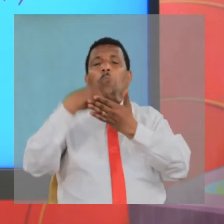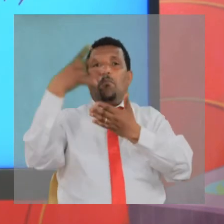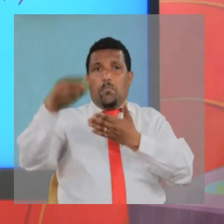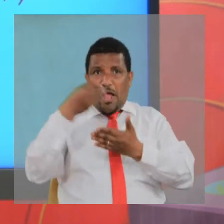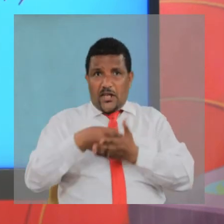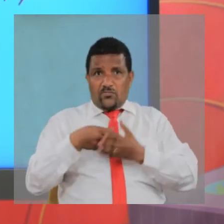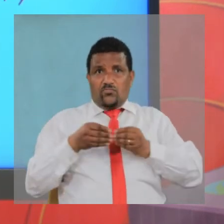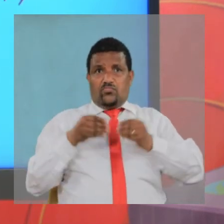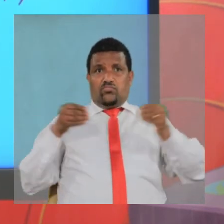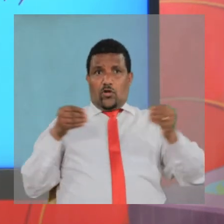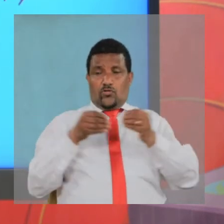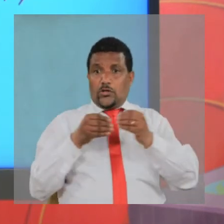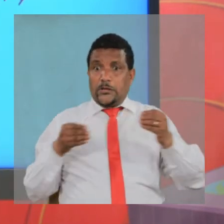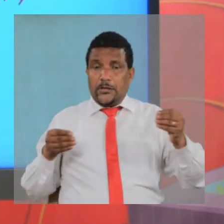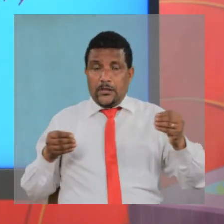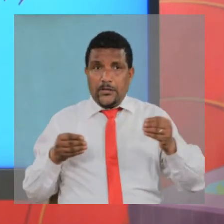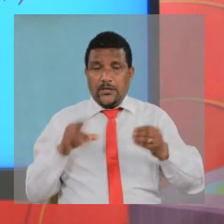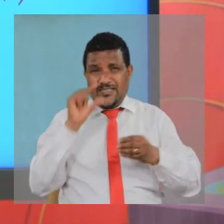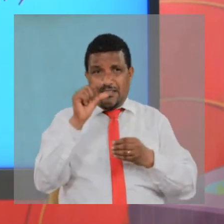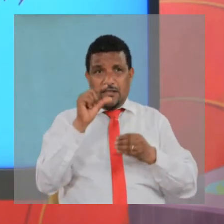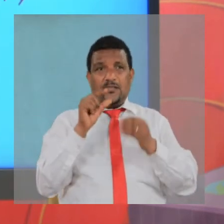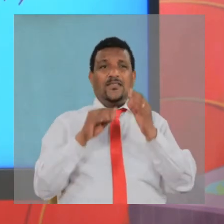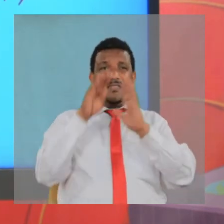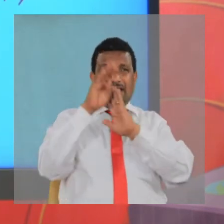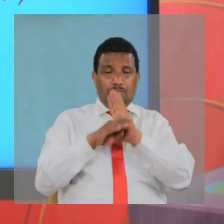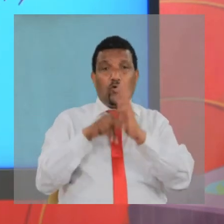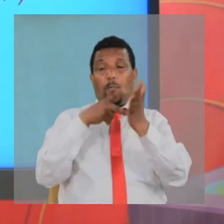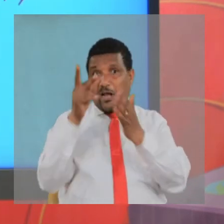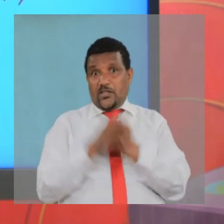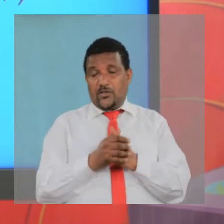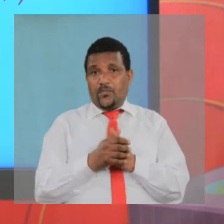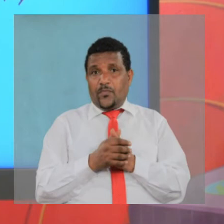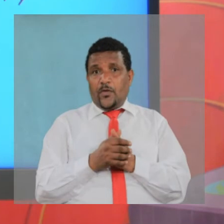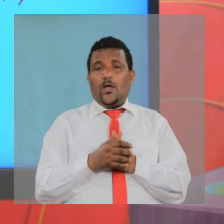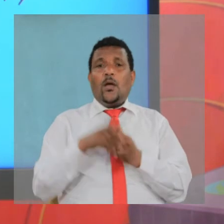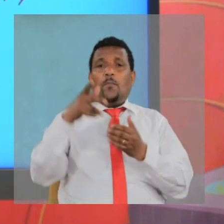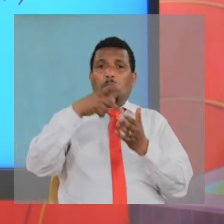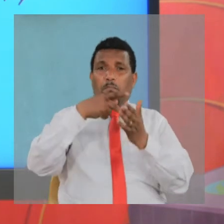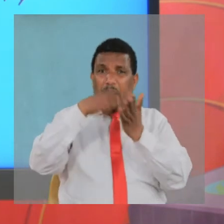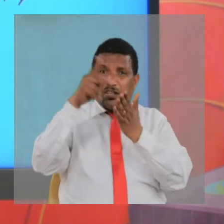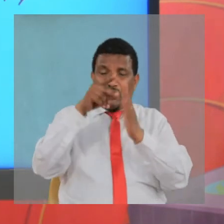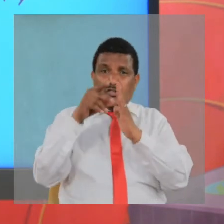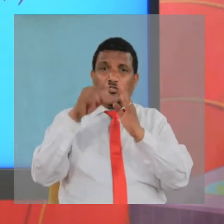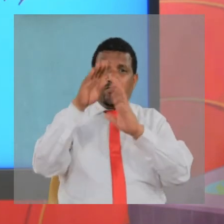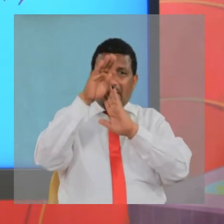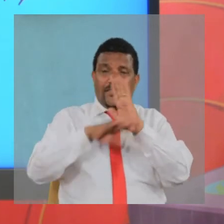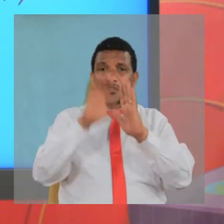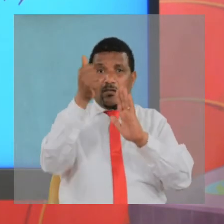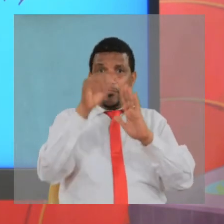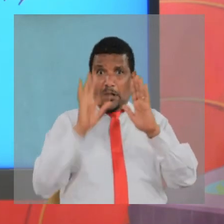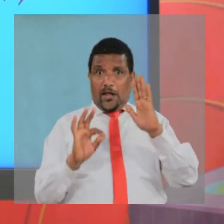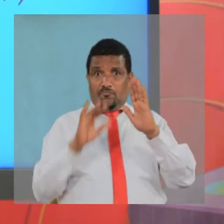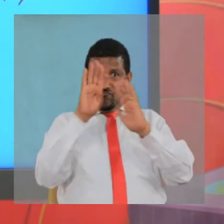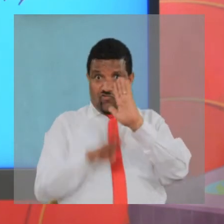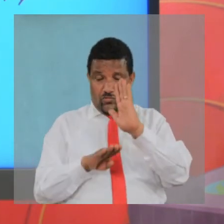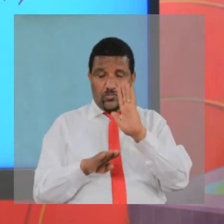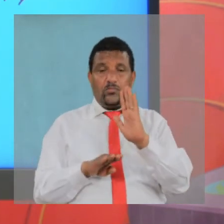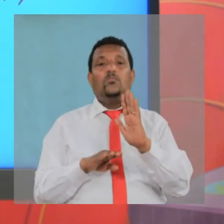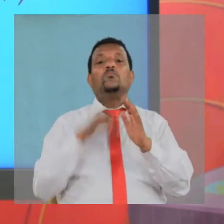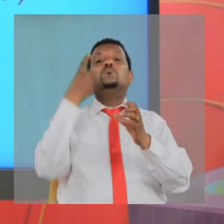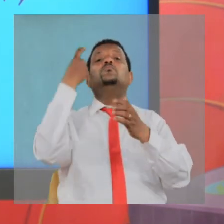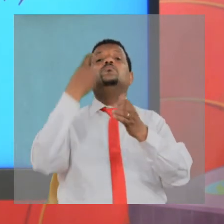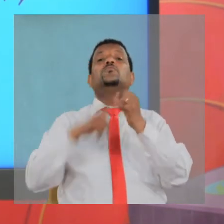buyer is elastic means there is a little decrement in price. The price decreased from 10 to 9. As a